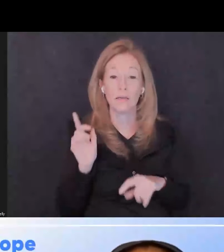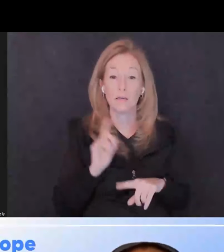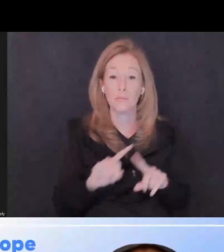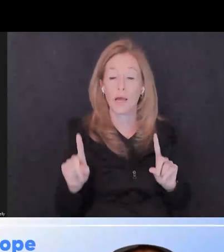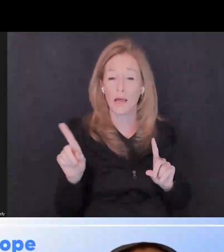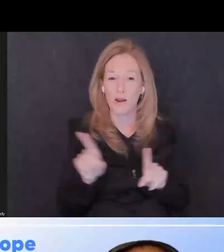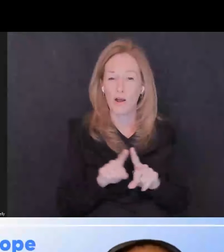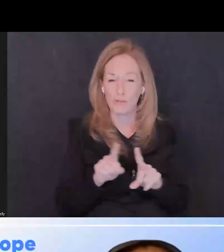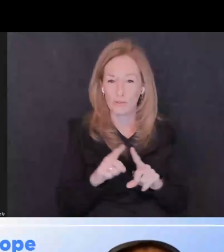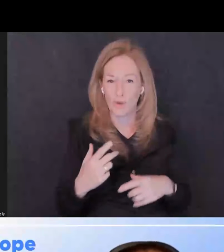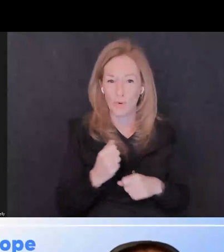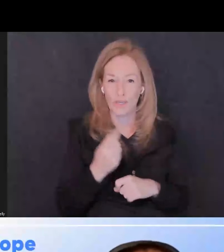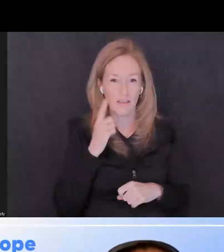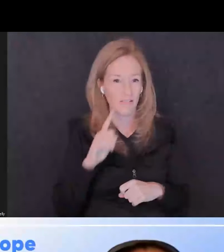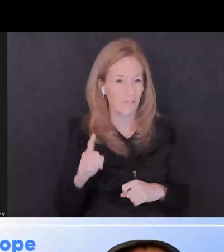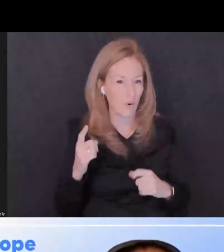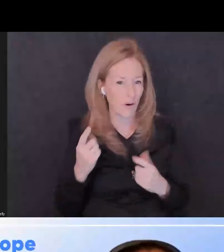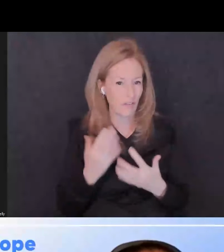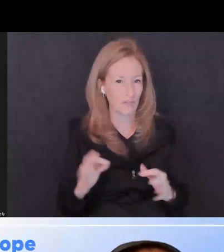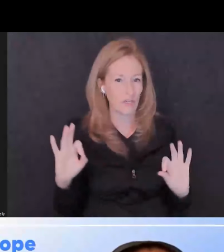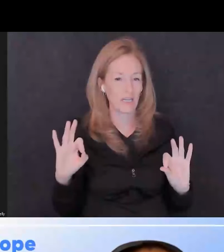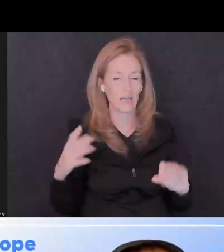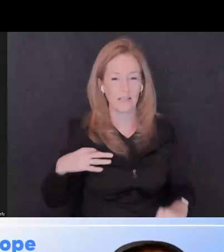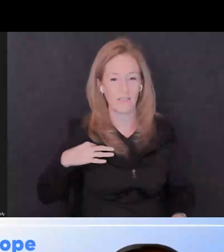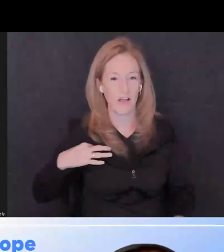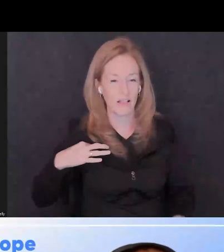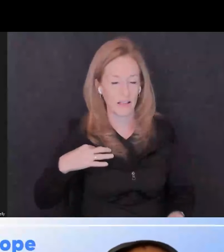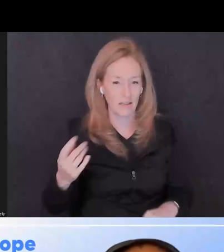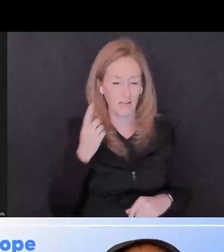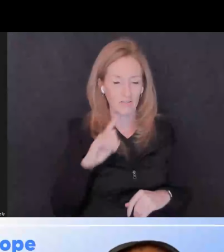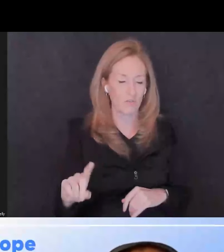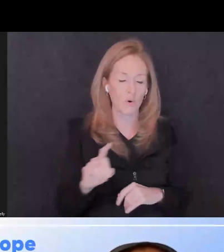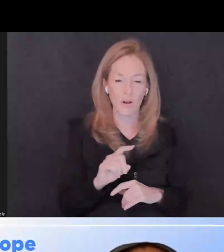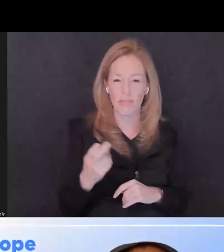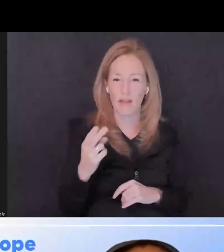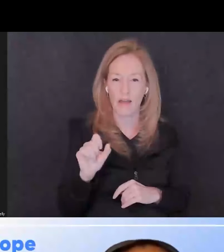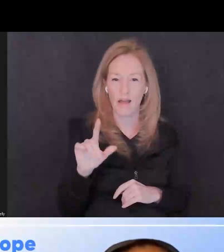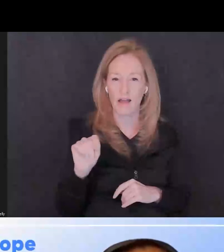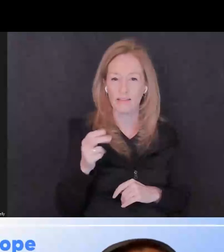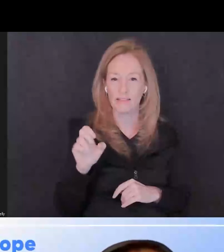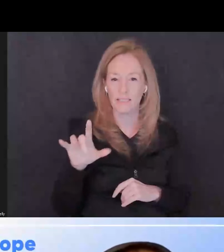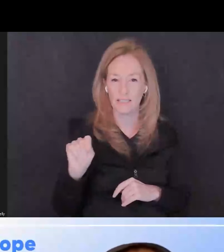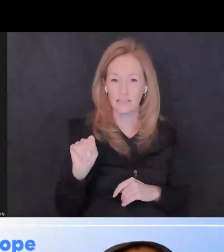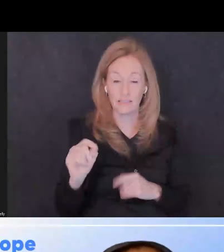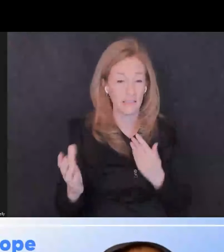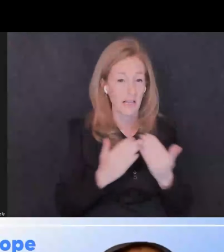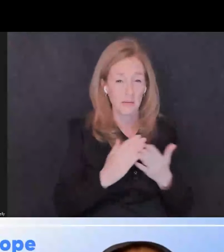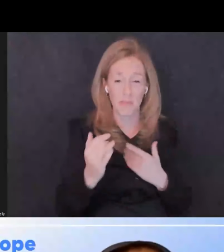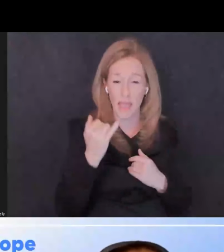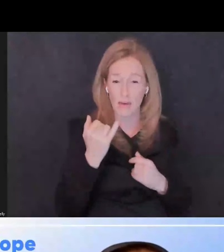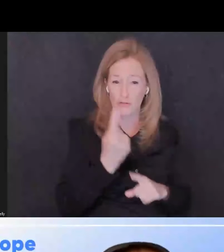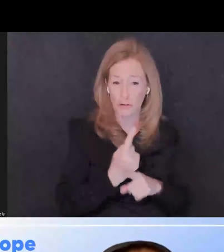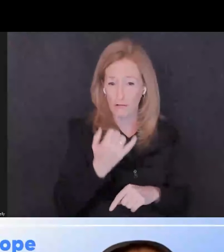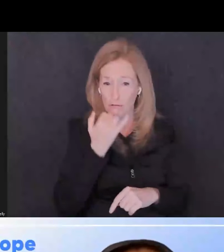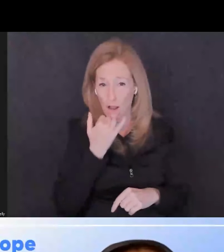one for free for volunteering to be in the Crisis Jam hot seat. So no matter if you get the question right, you will win